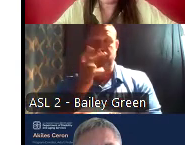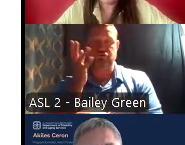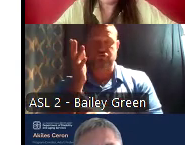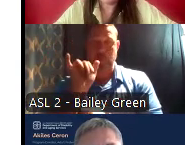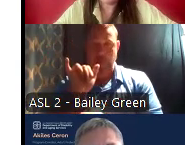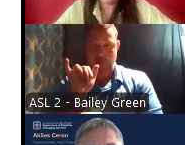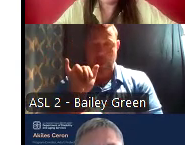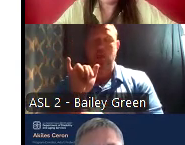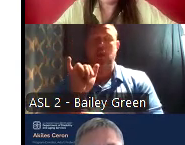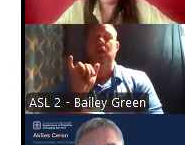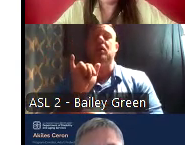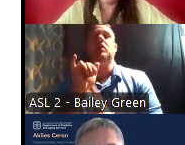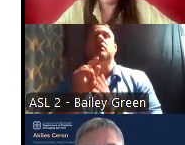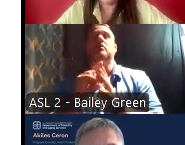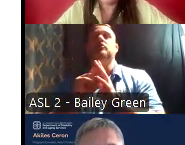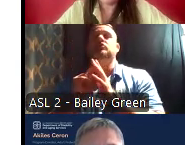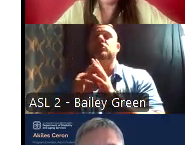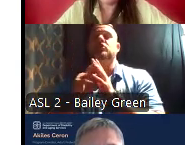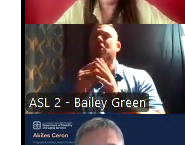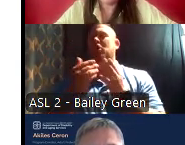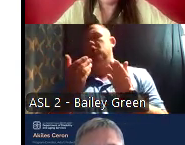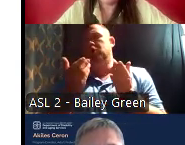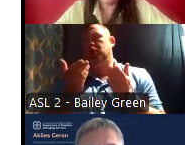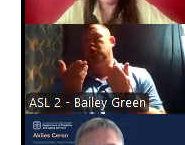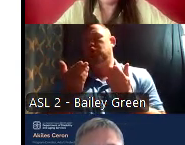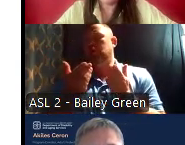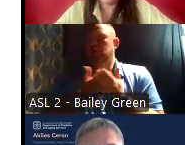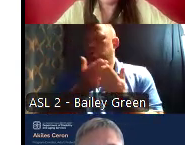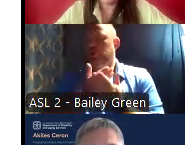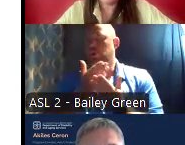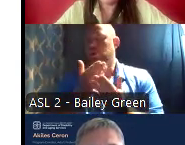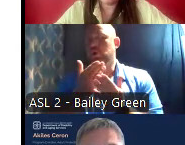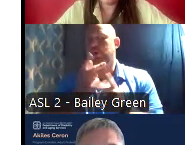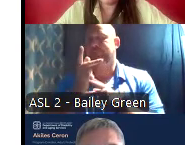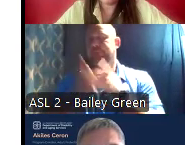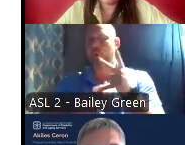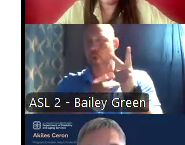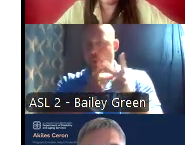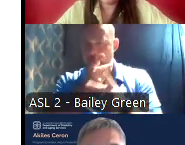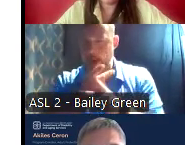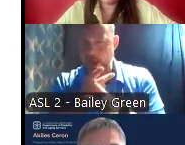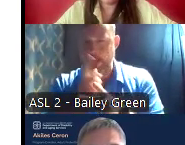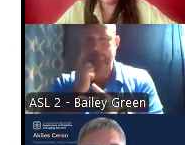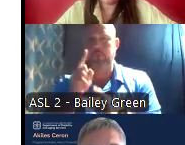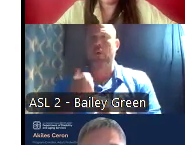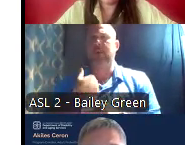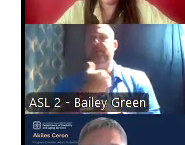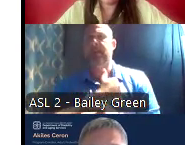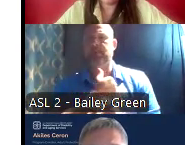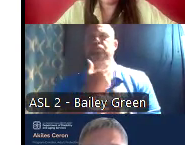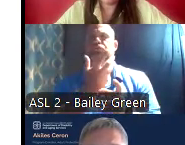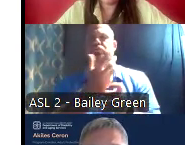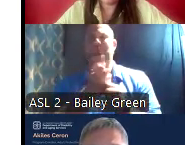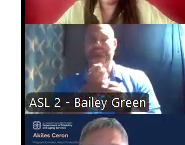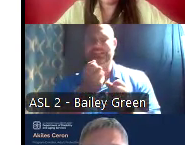also started a new kind of format for our council members to get more